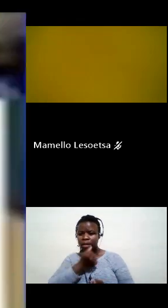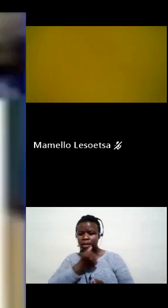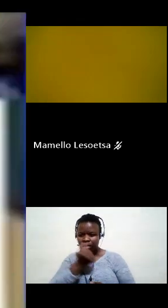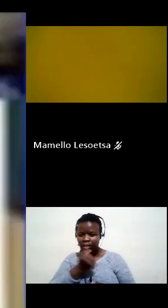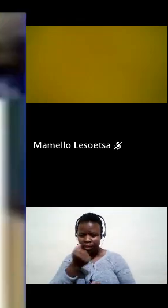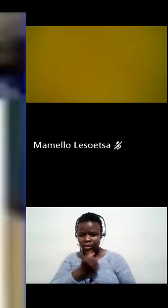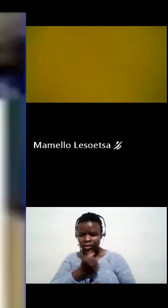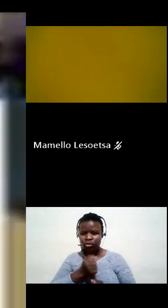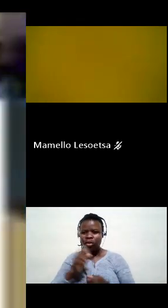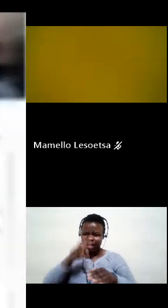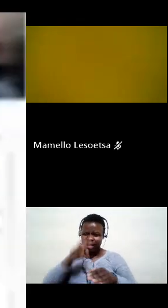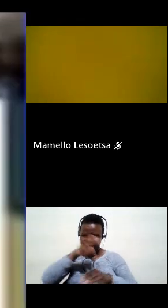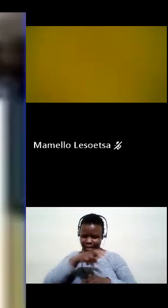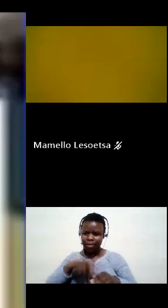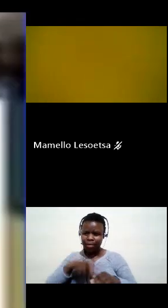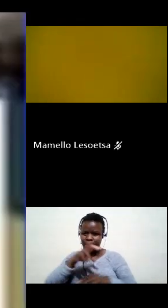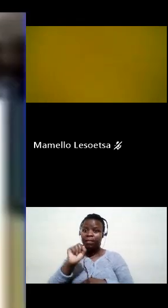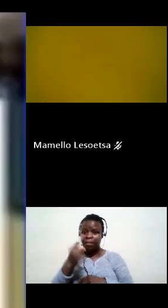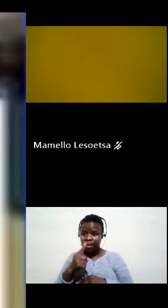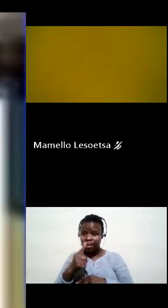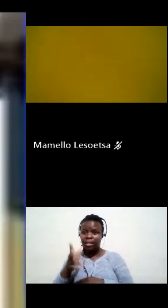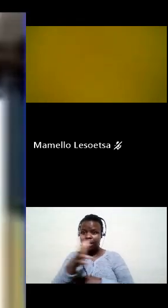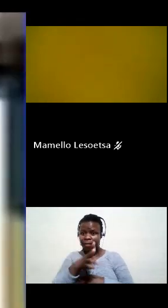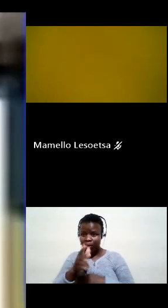which we saw.